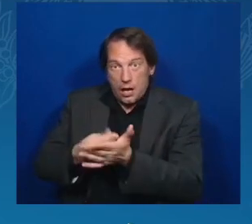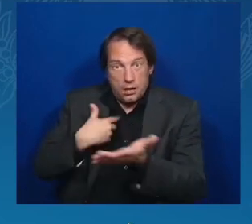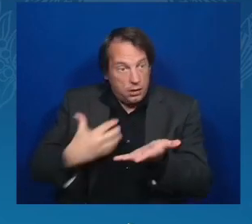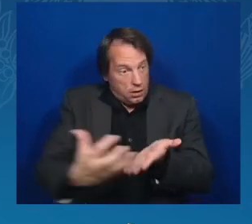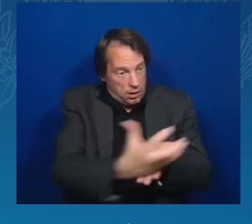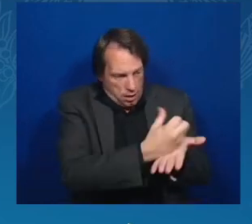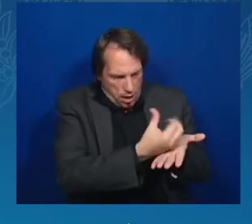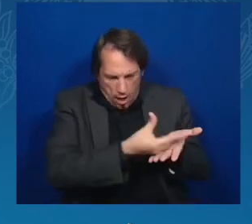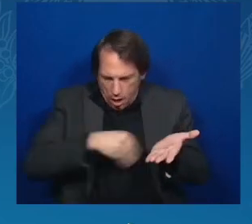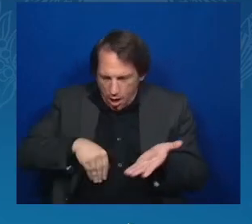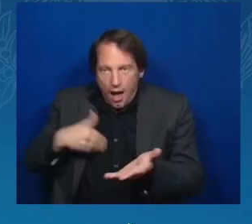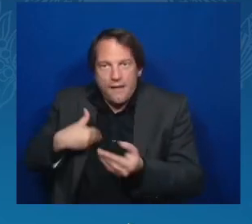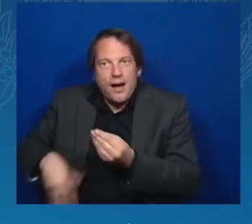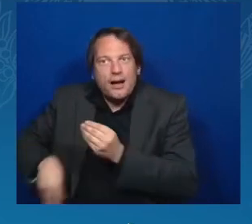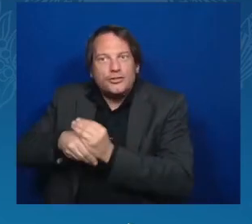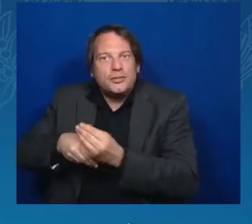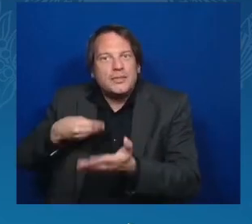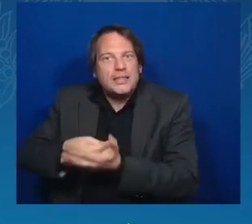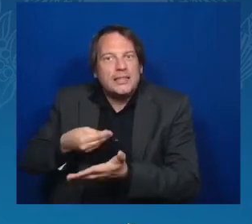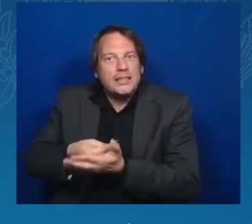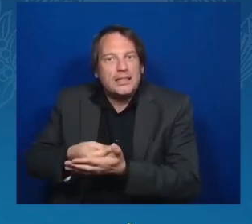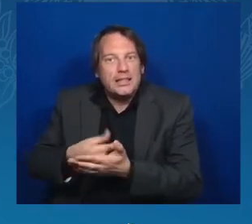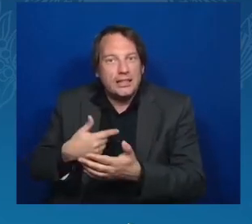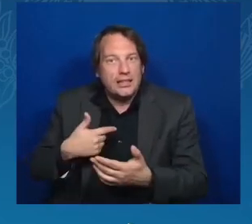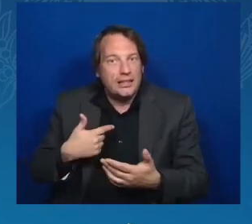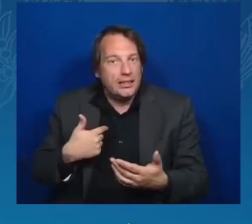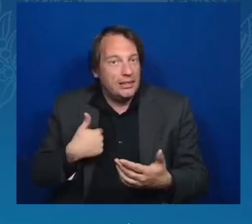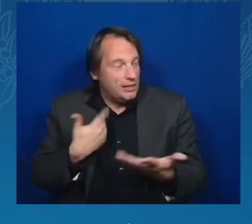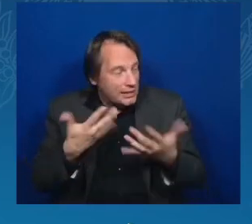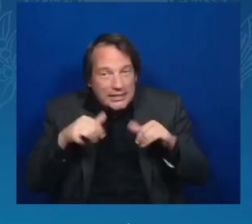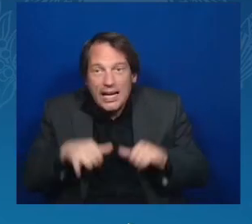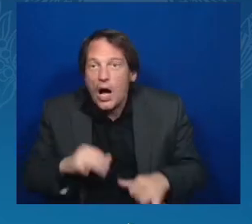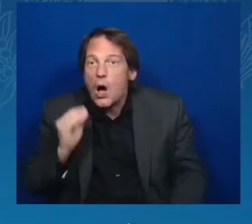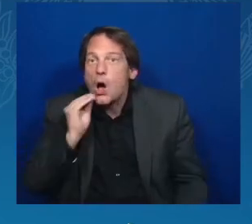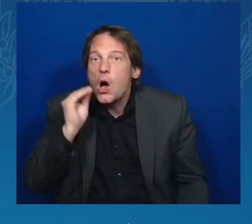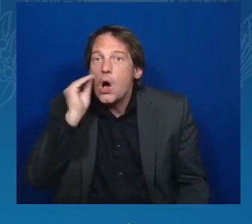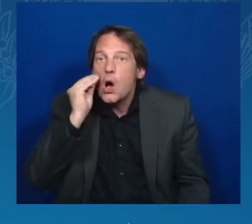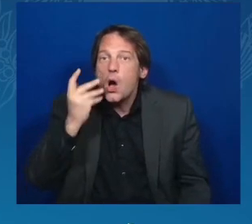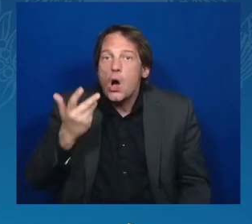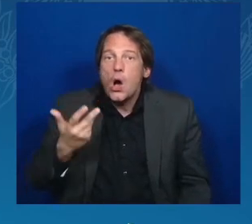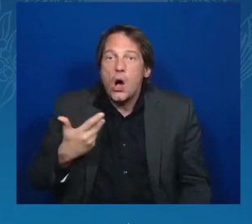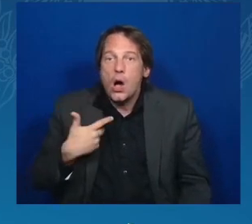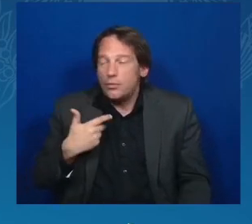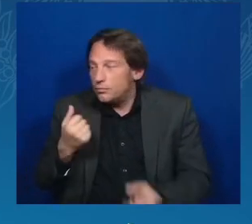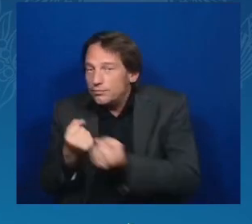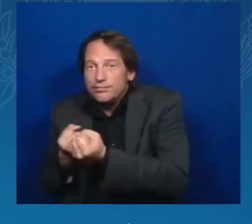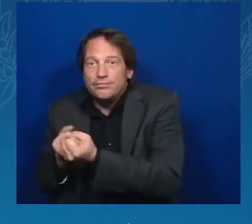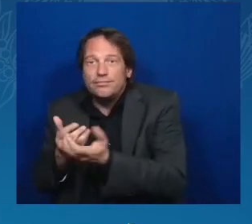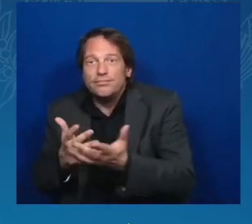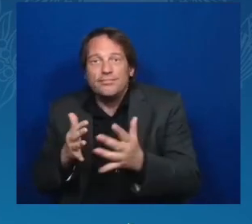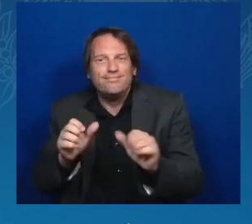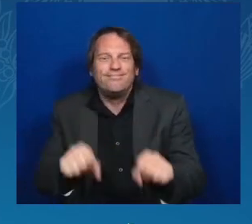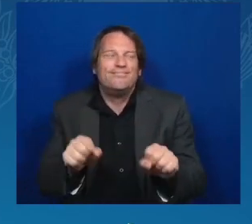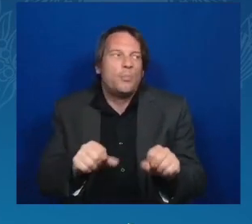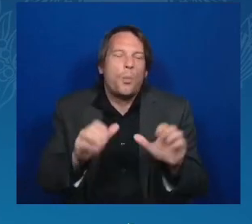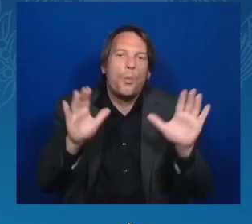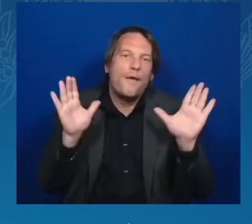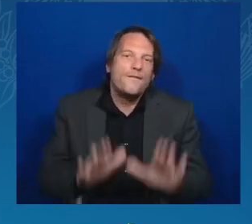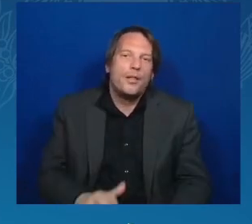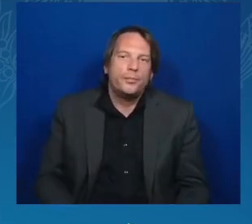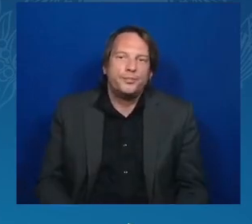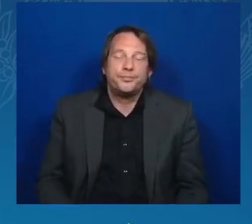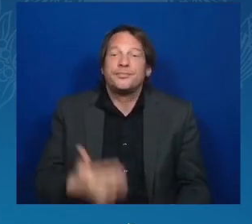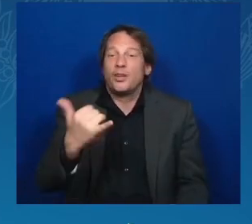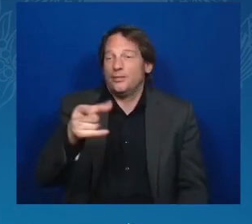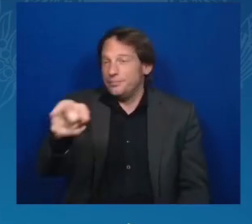with her. Yeah. Yeah, it's wonderful. Kelly Gray, you are the Social Work Services